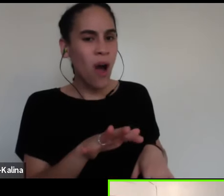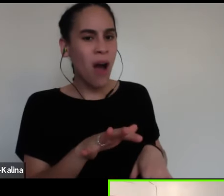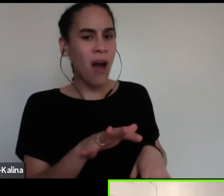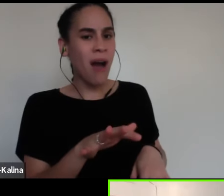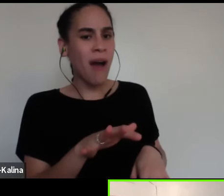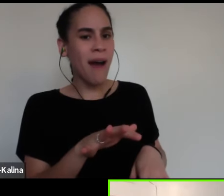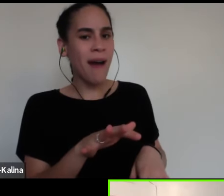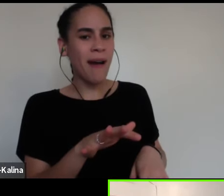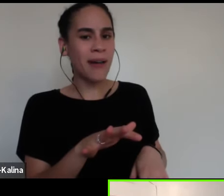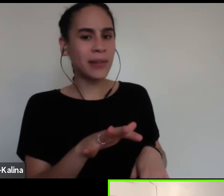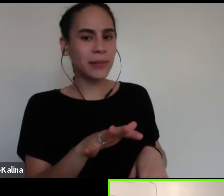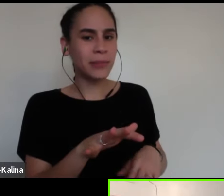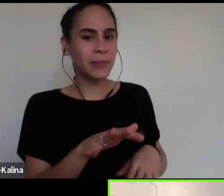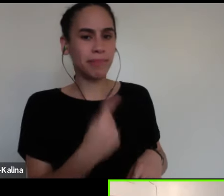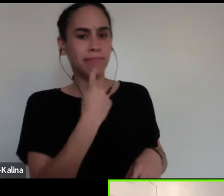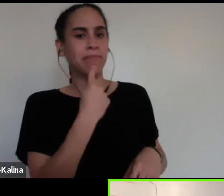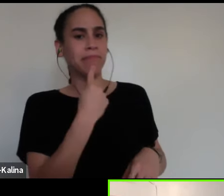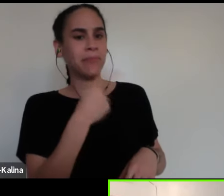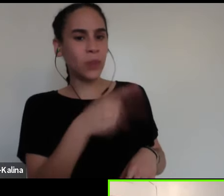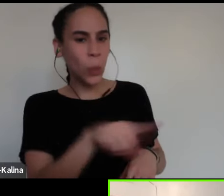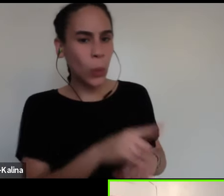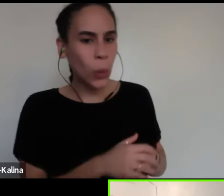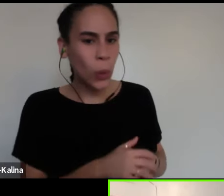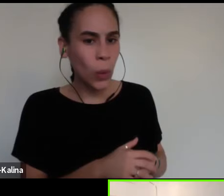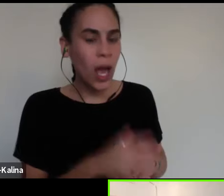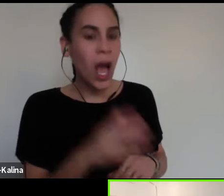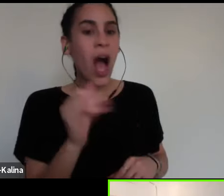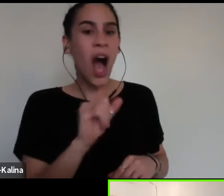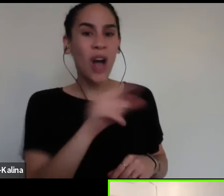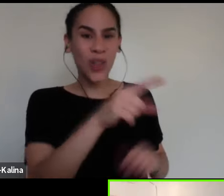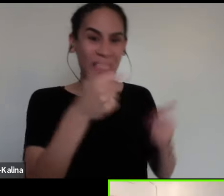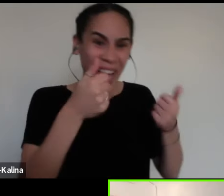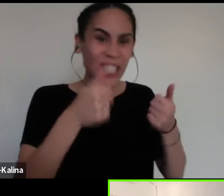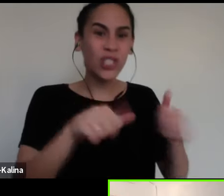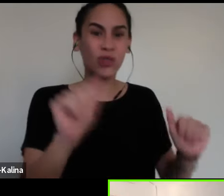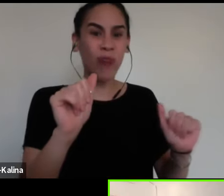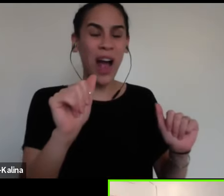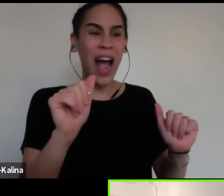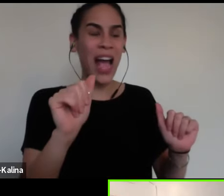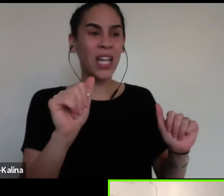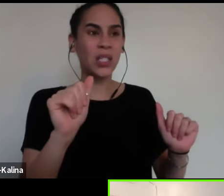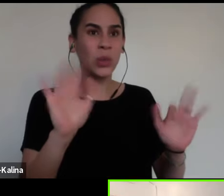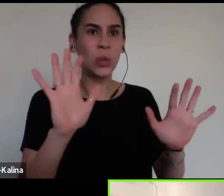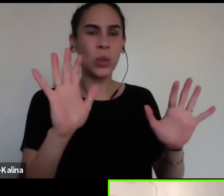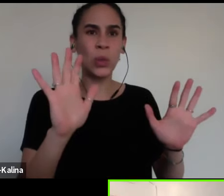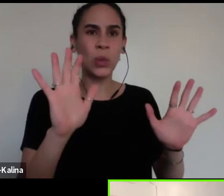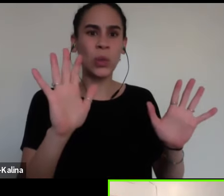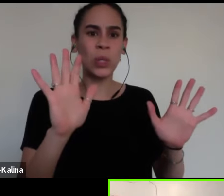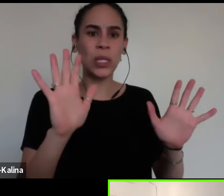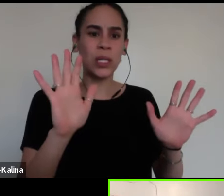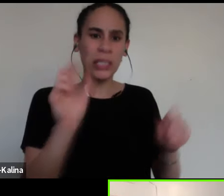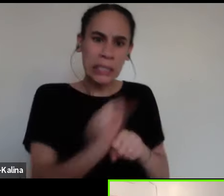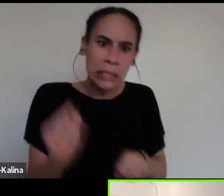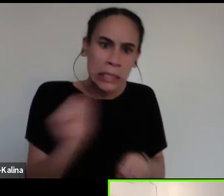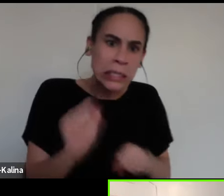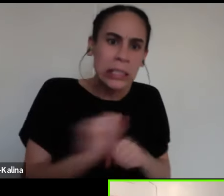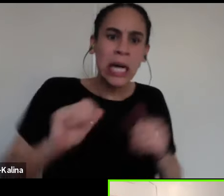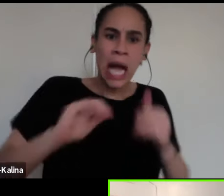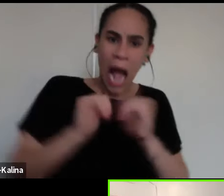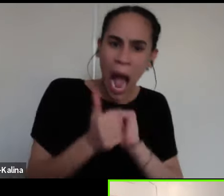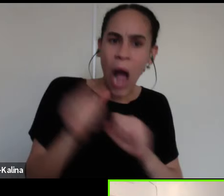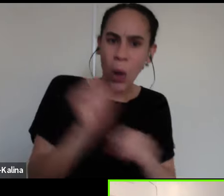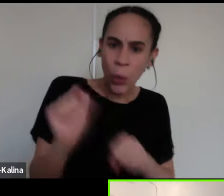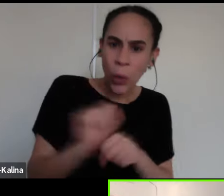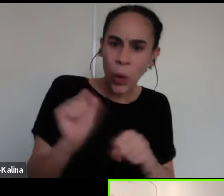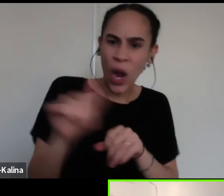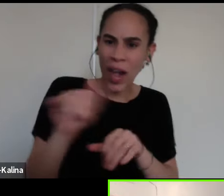to their own detriment, trying to bend over backwards to make that job still work the way that they believe it should work